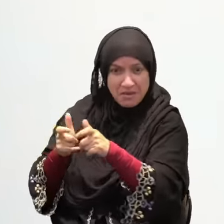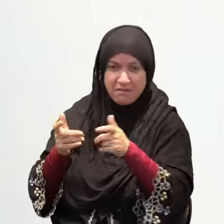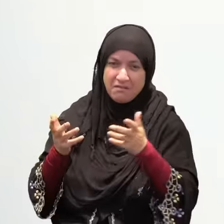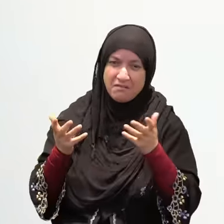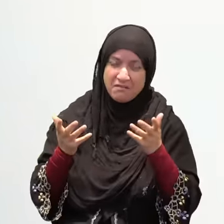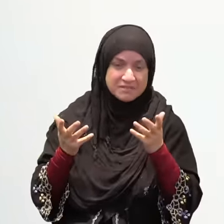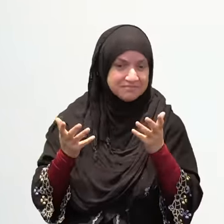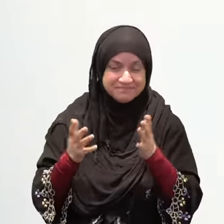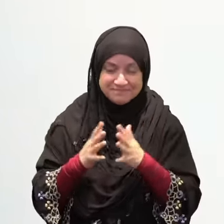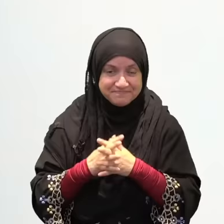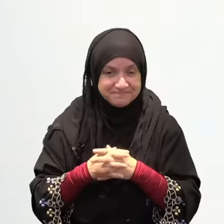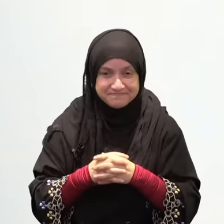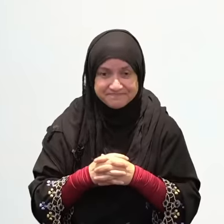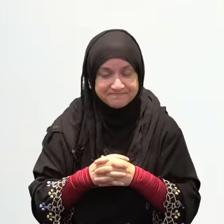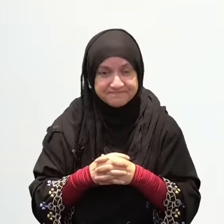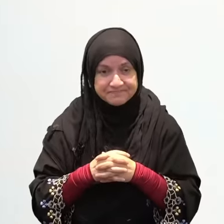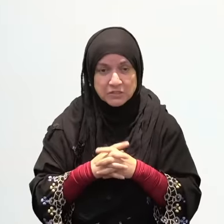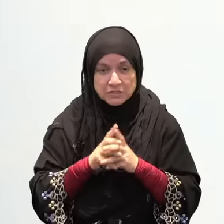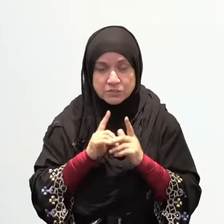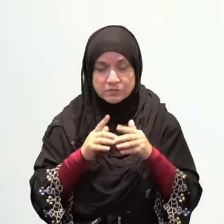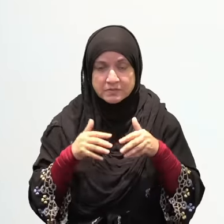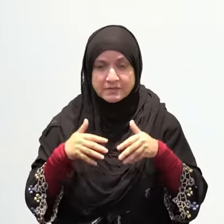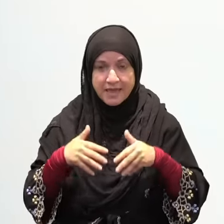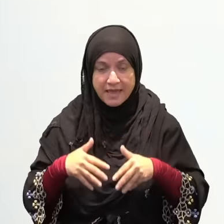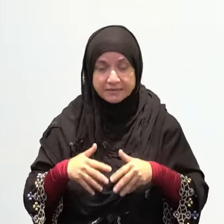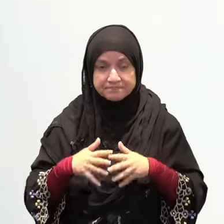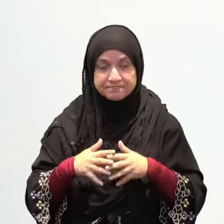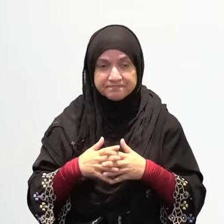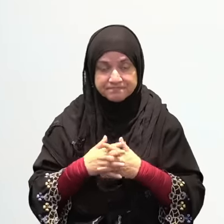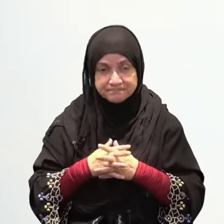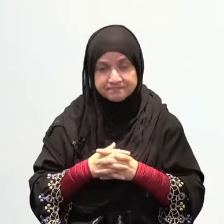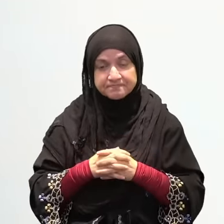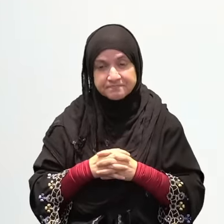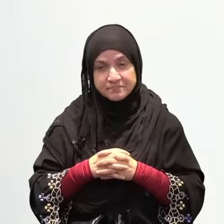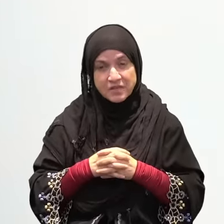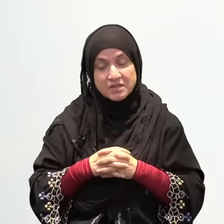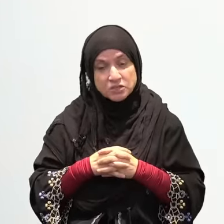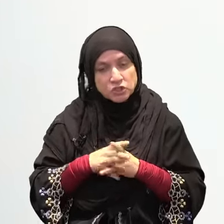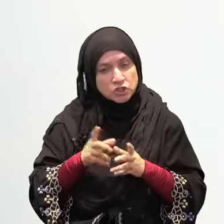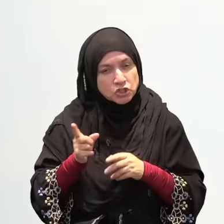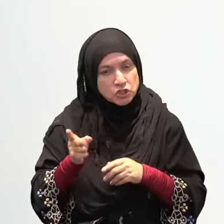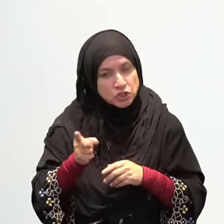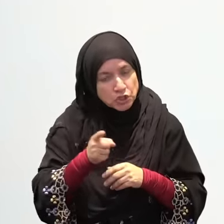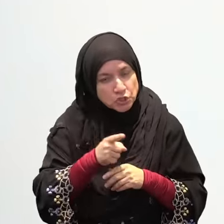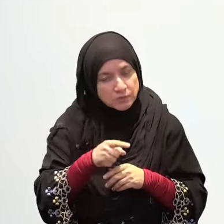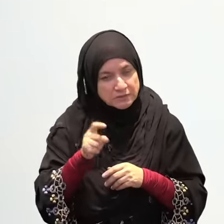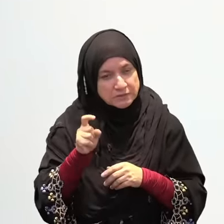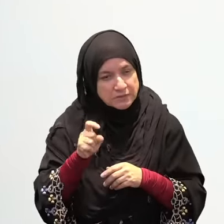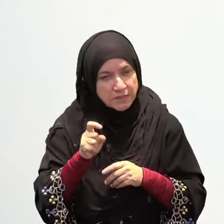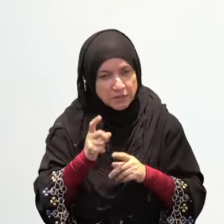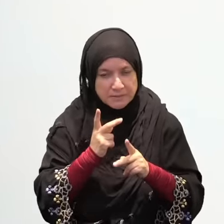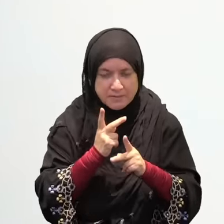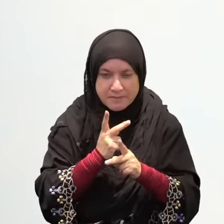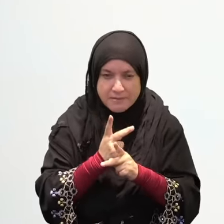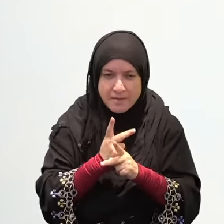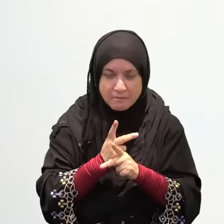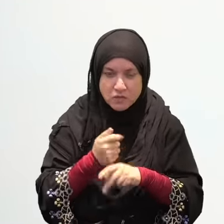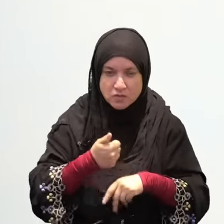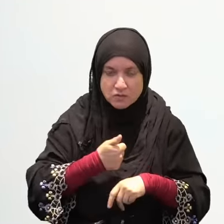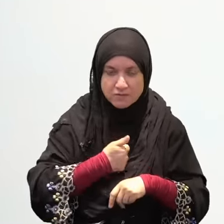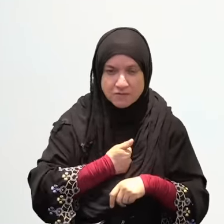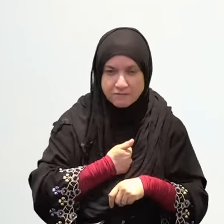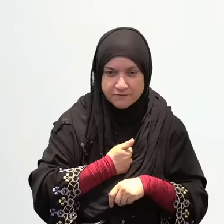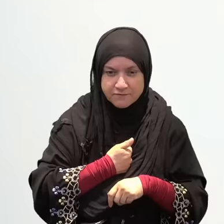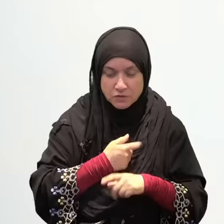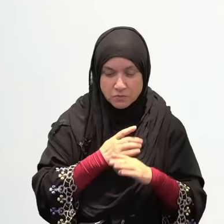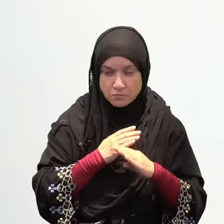wabki ala khati'atik, and cry about your own sins, worry about your own sins. You know, keep yourself to yourself in this regard. But we all